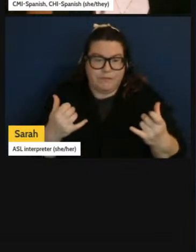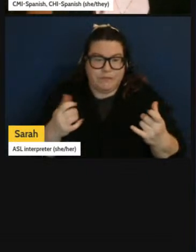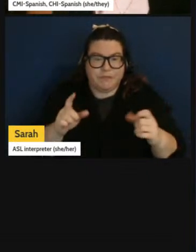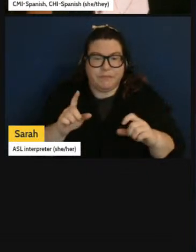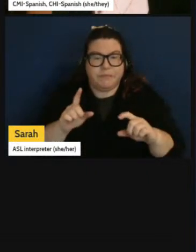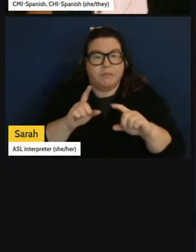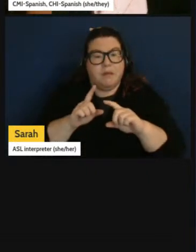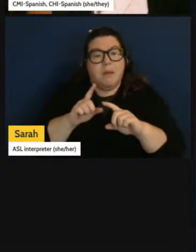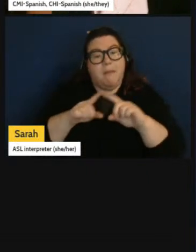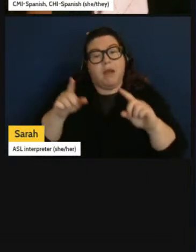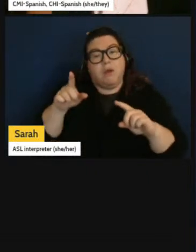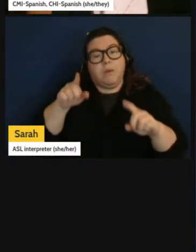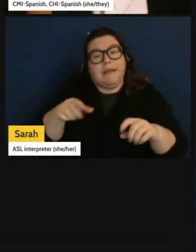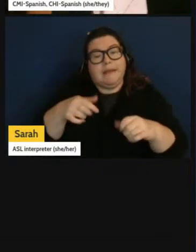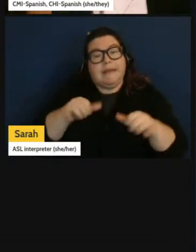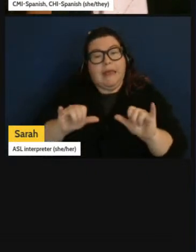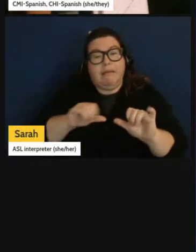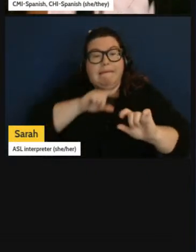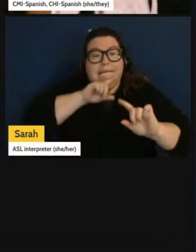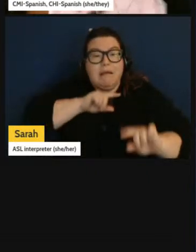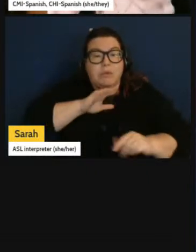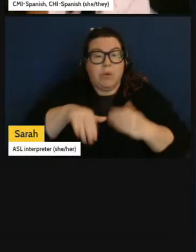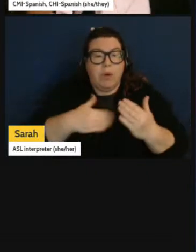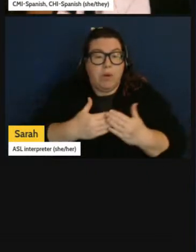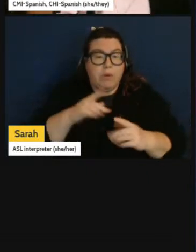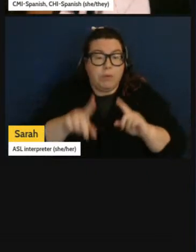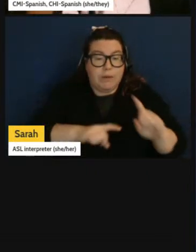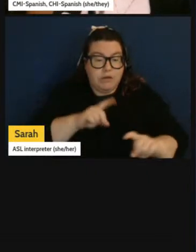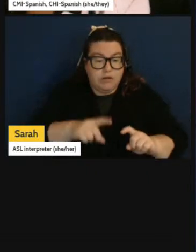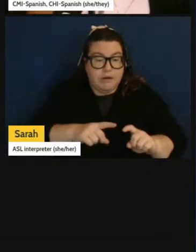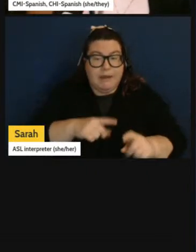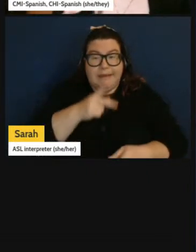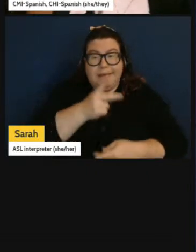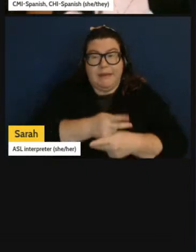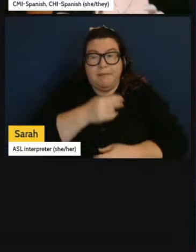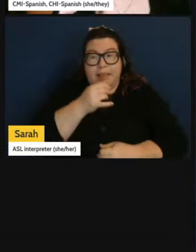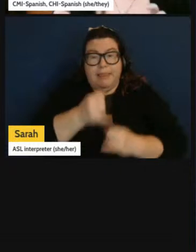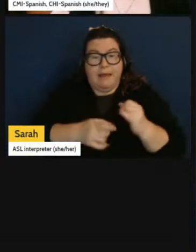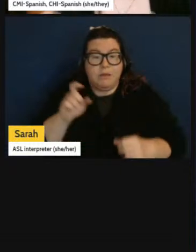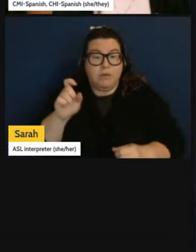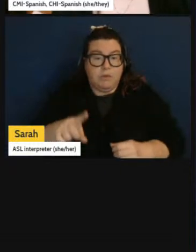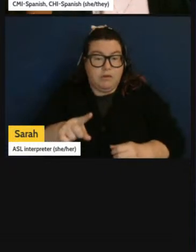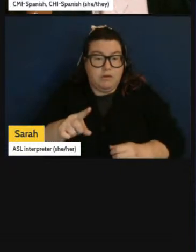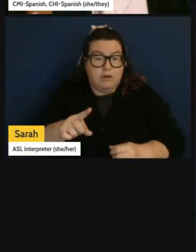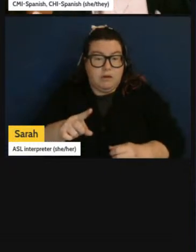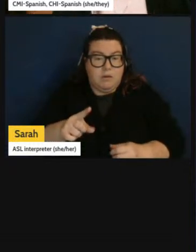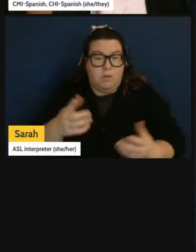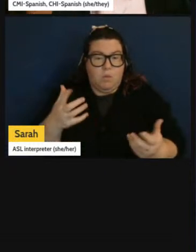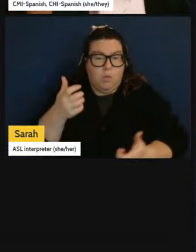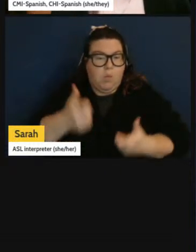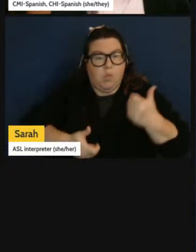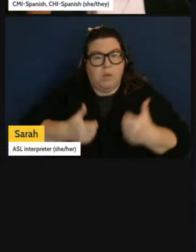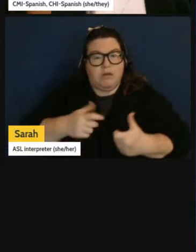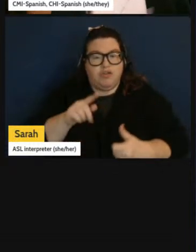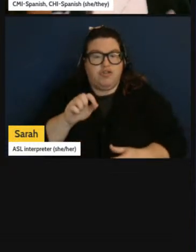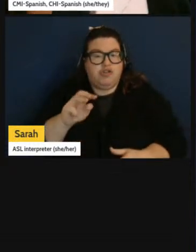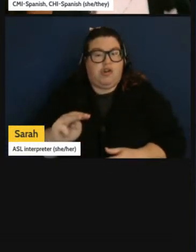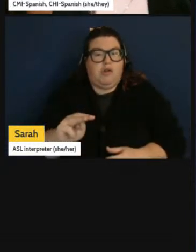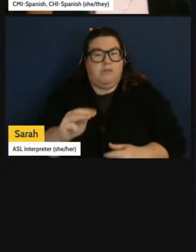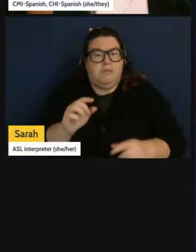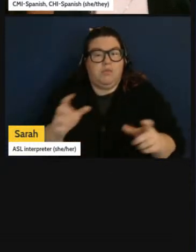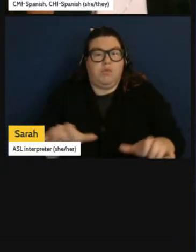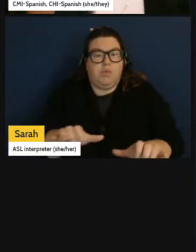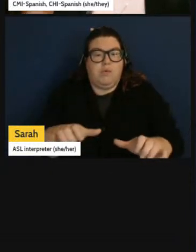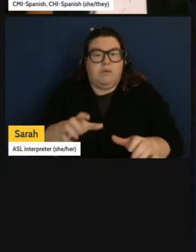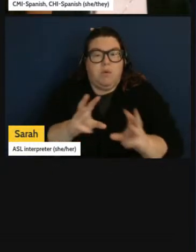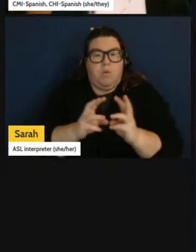you can still go through and answer all the questions and then keep that last question up where it asks you what terms you learned during the workshop. You can keep